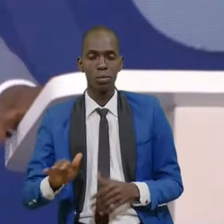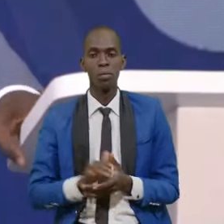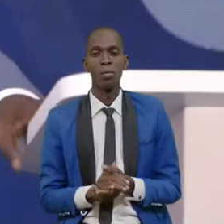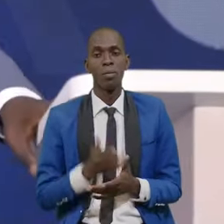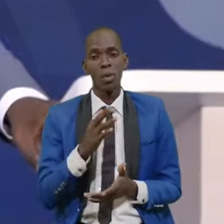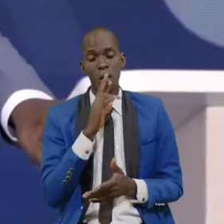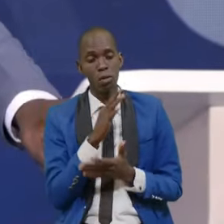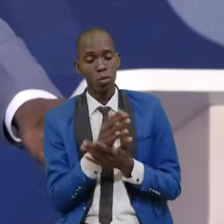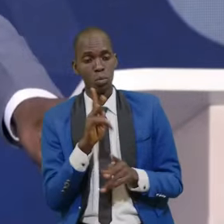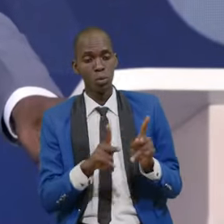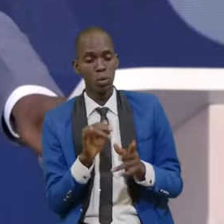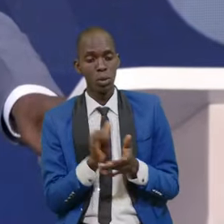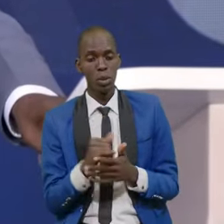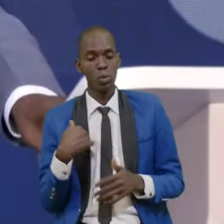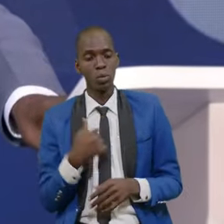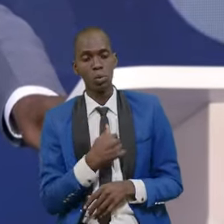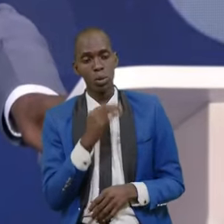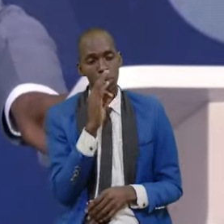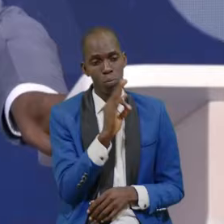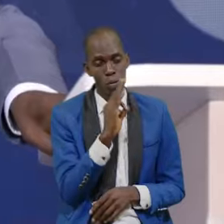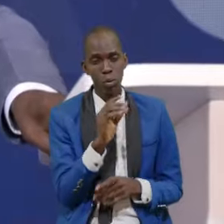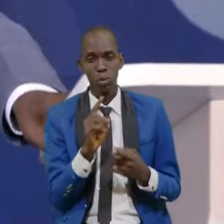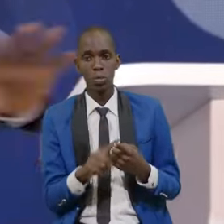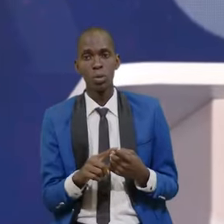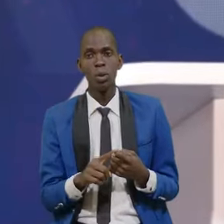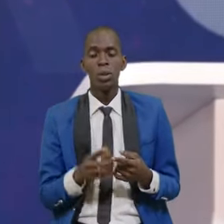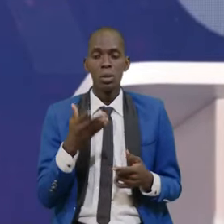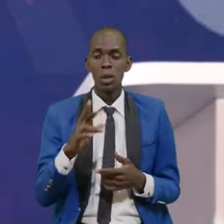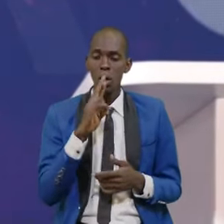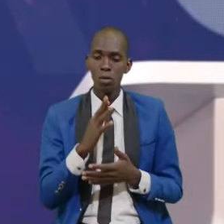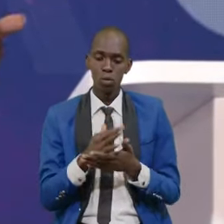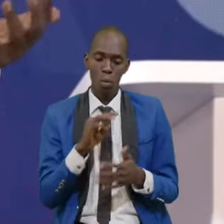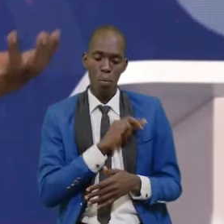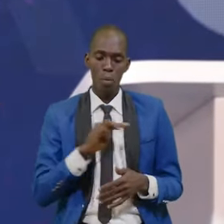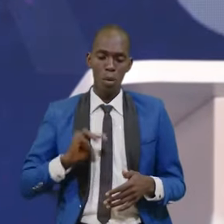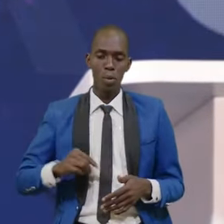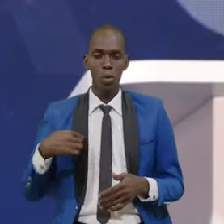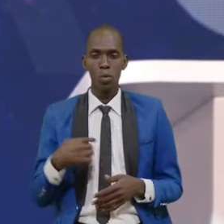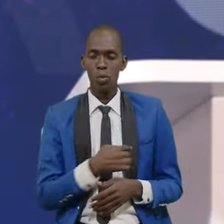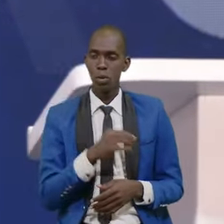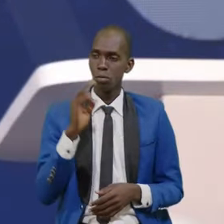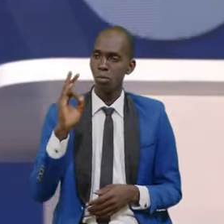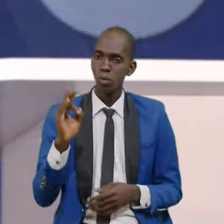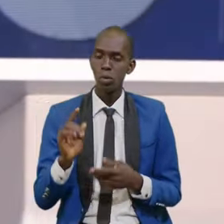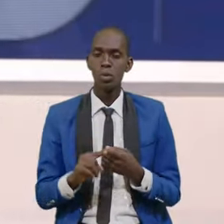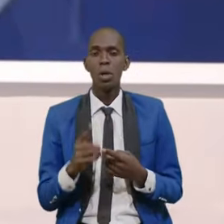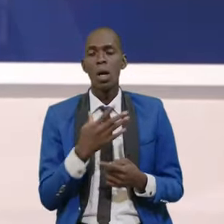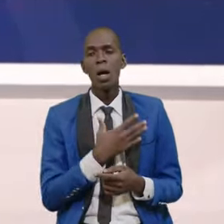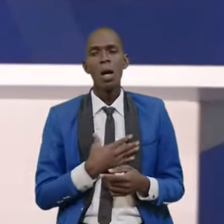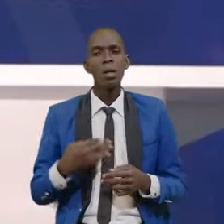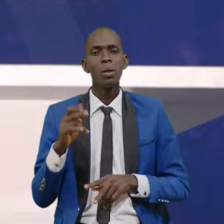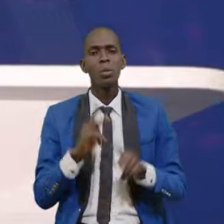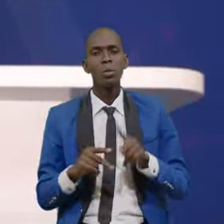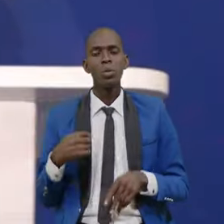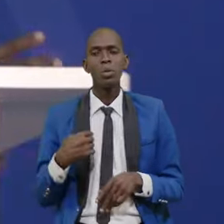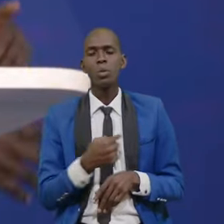to, that our members we minister to, and the people we evangelize, that they will not